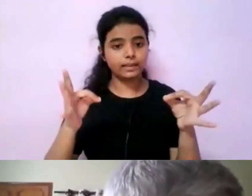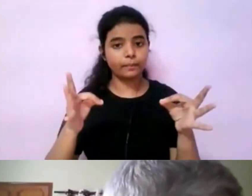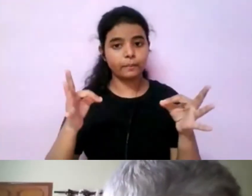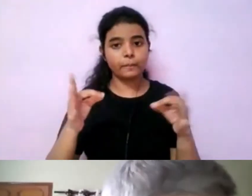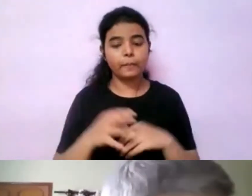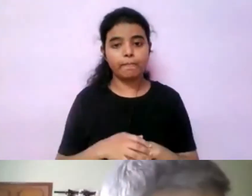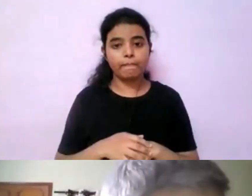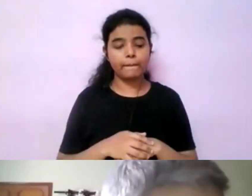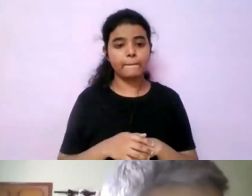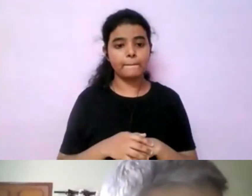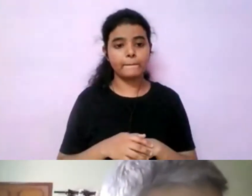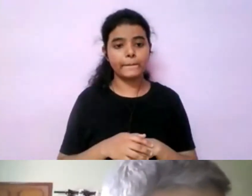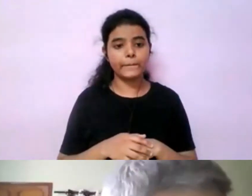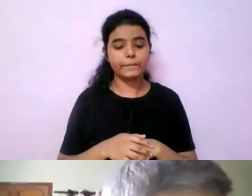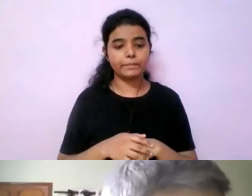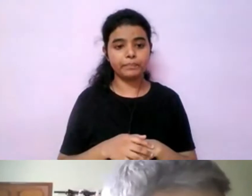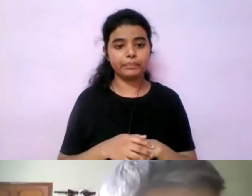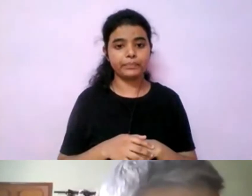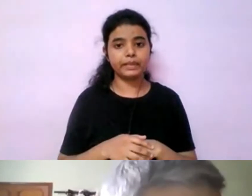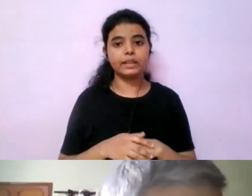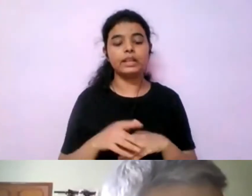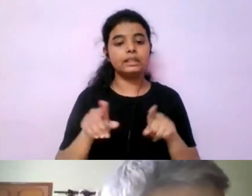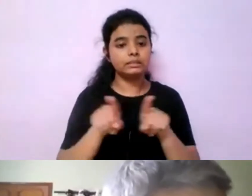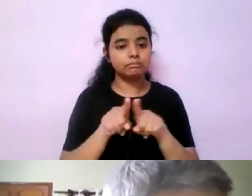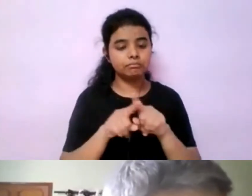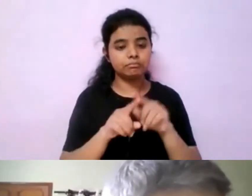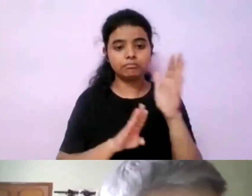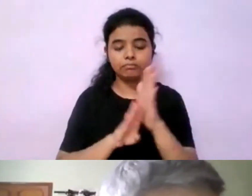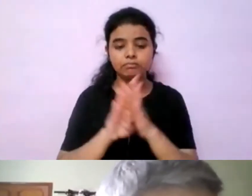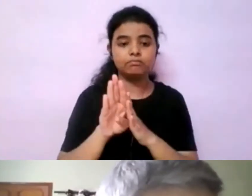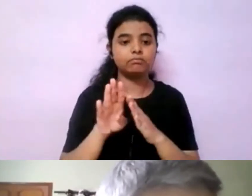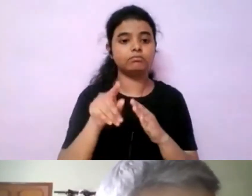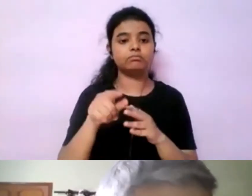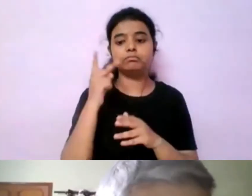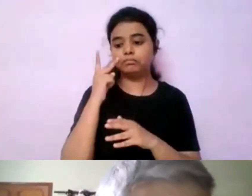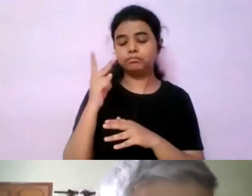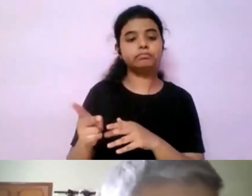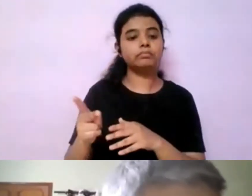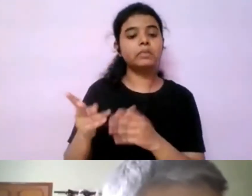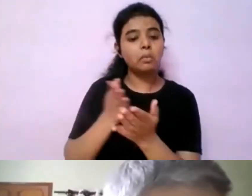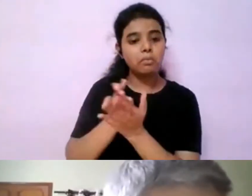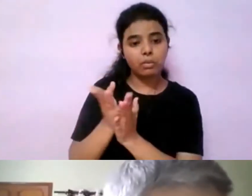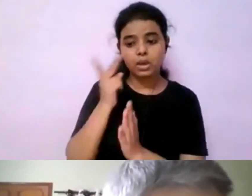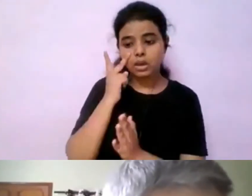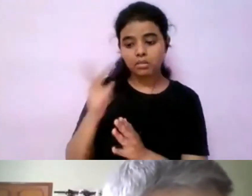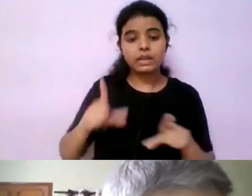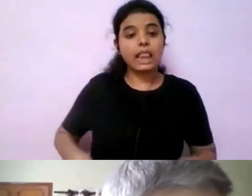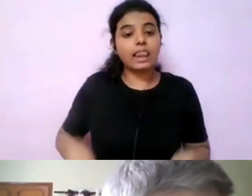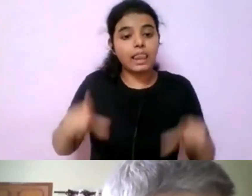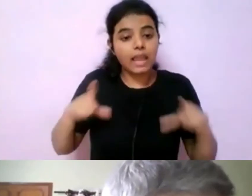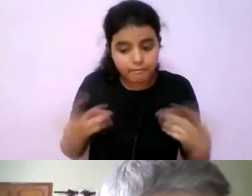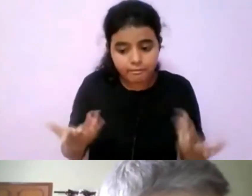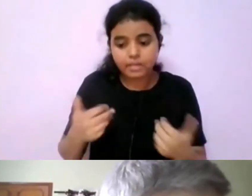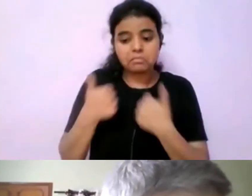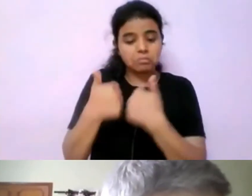about developing or tackling and looking at ways that we can make life more fair